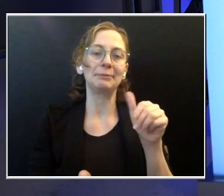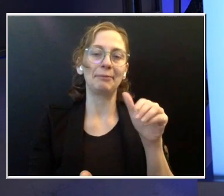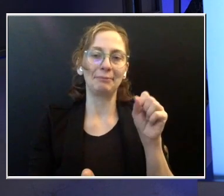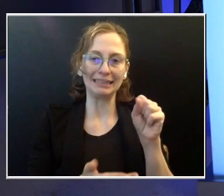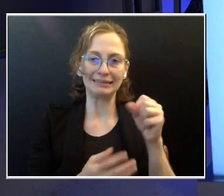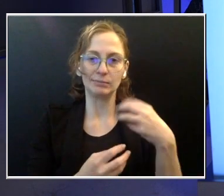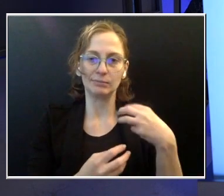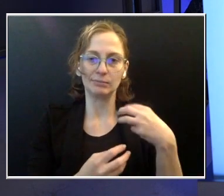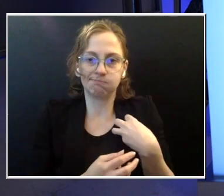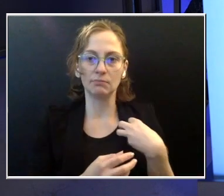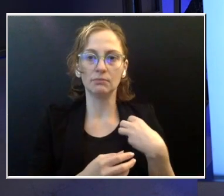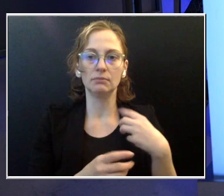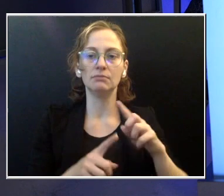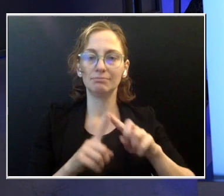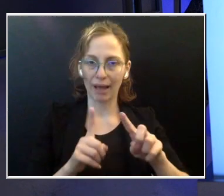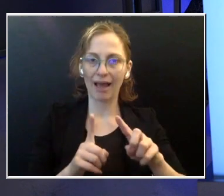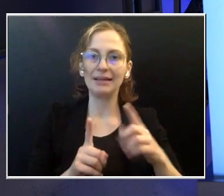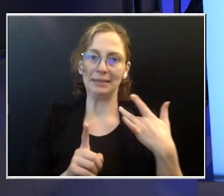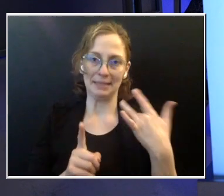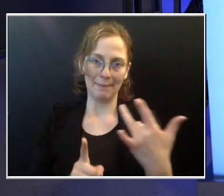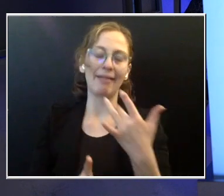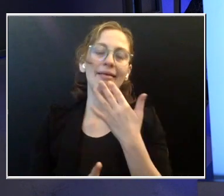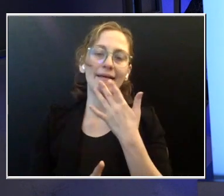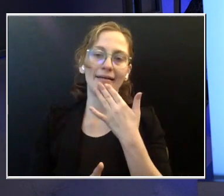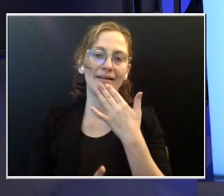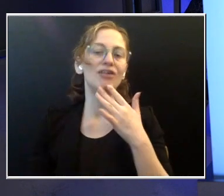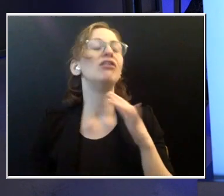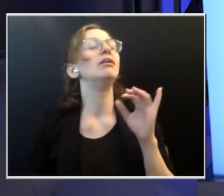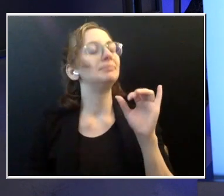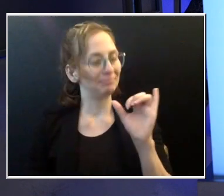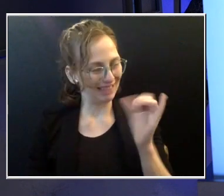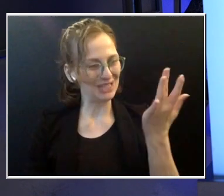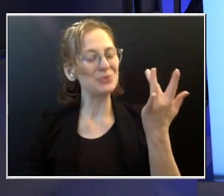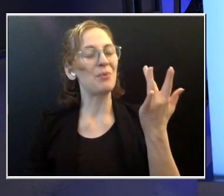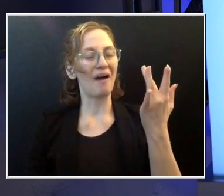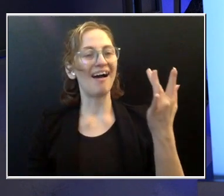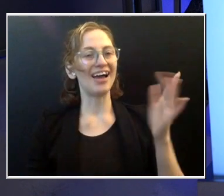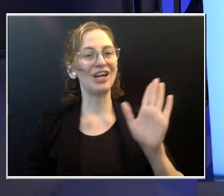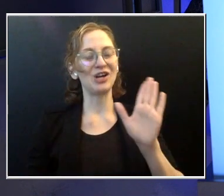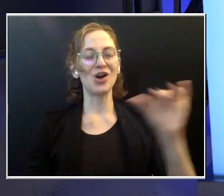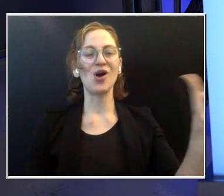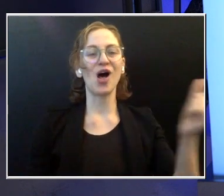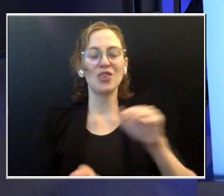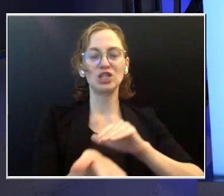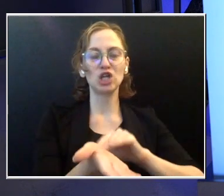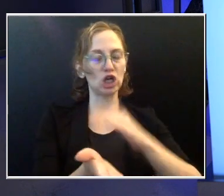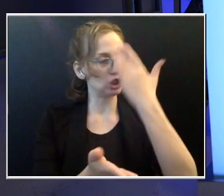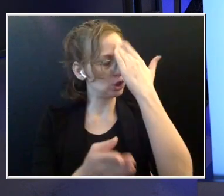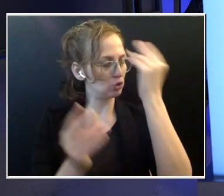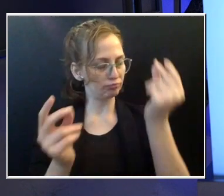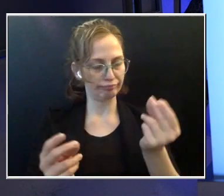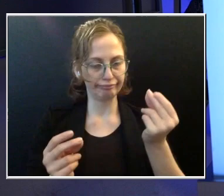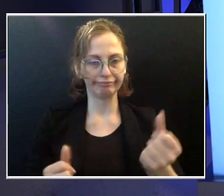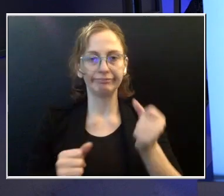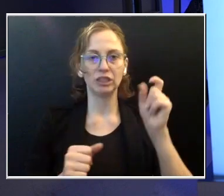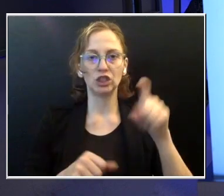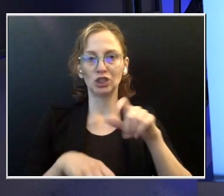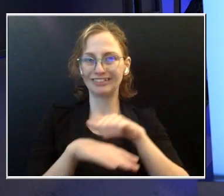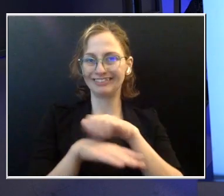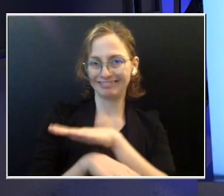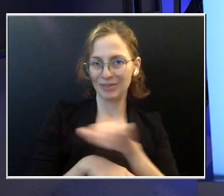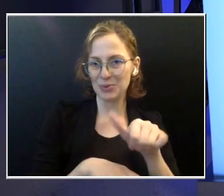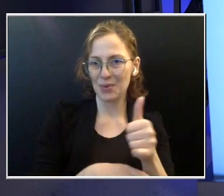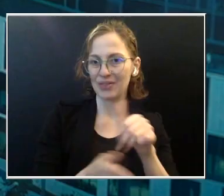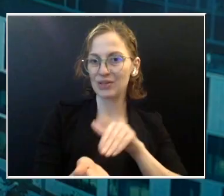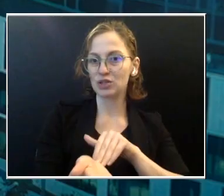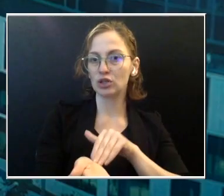her to Dr. Larson. So this angiosarcoma, very aggressive, it spreads. You call it sneaky and tricky. Why? Yeah.